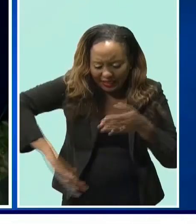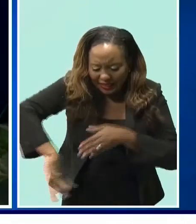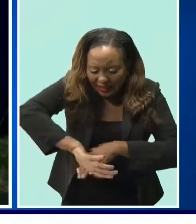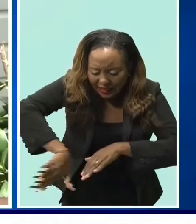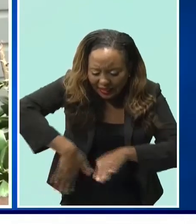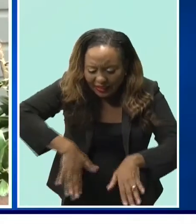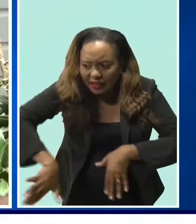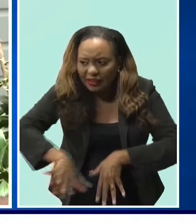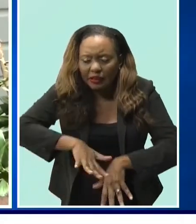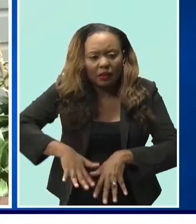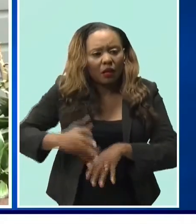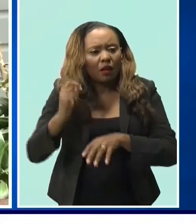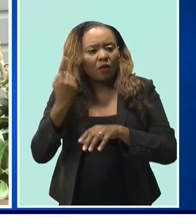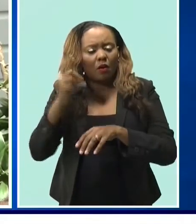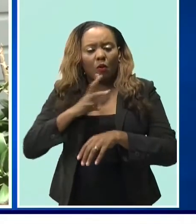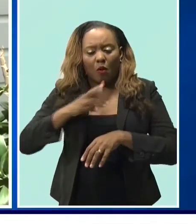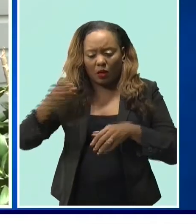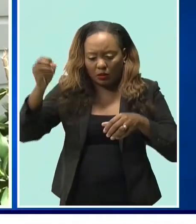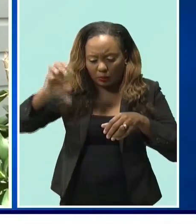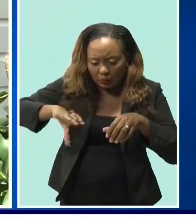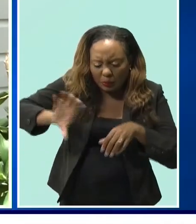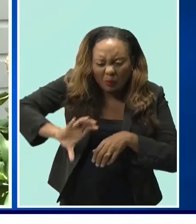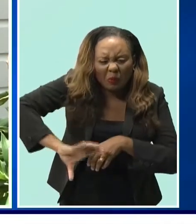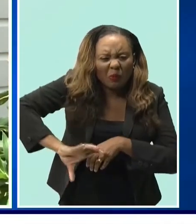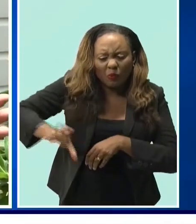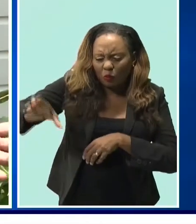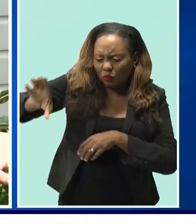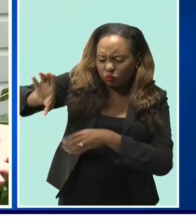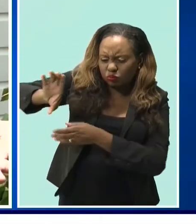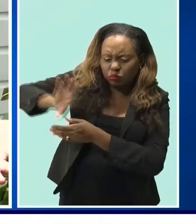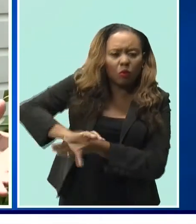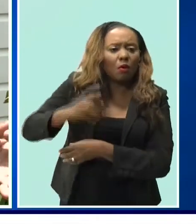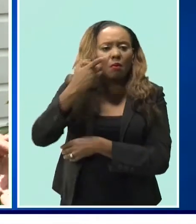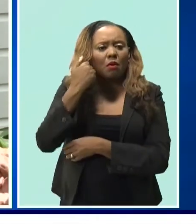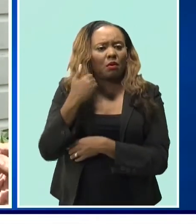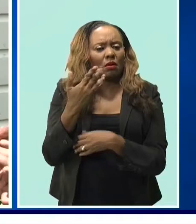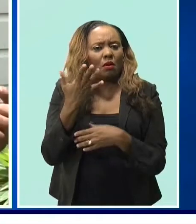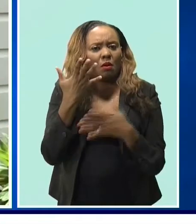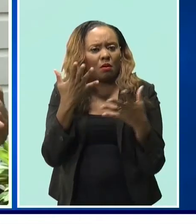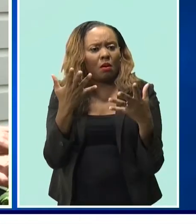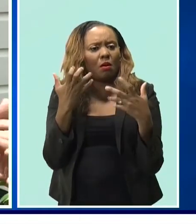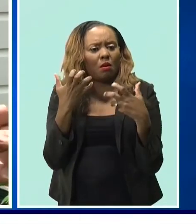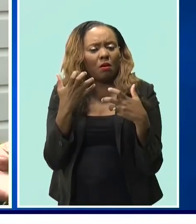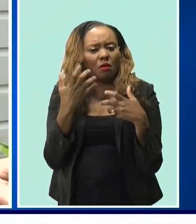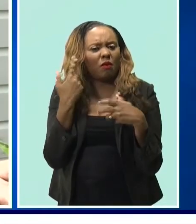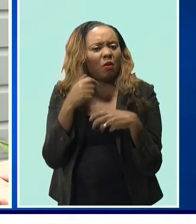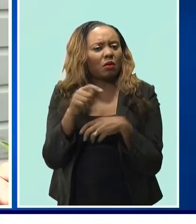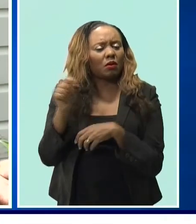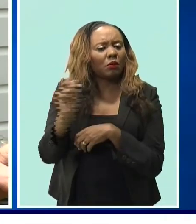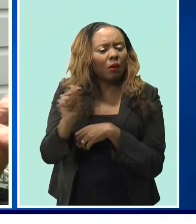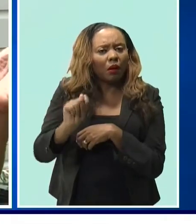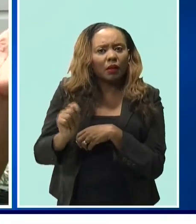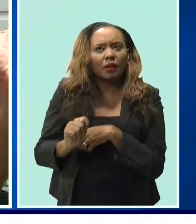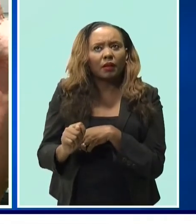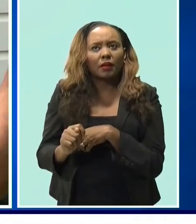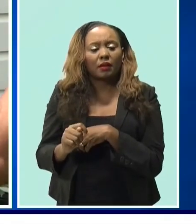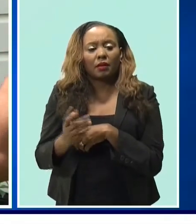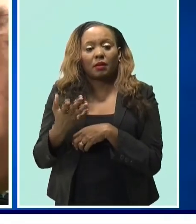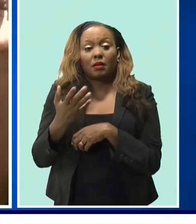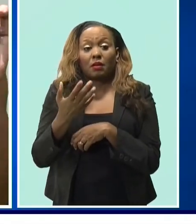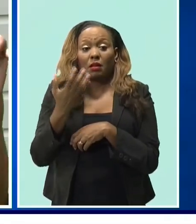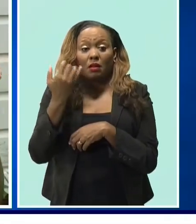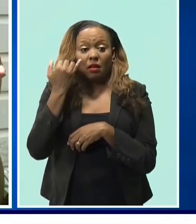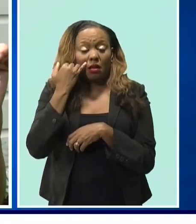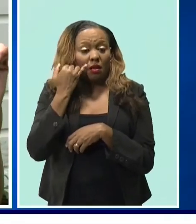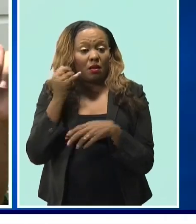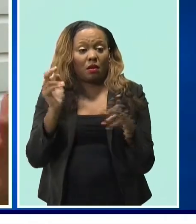flush toilets and stuff like that. Because when it comes to the truck, unless somebody's here with me or on the other